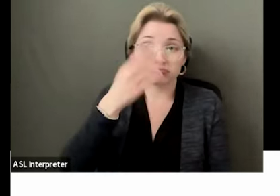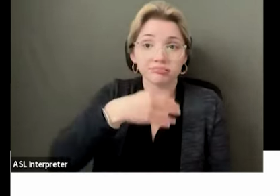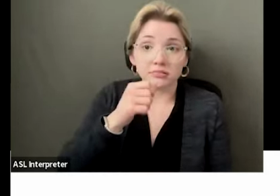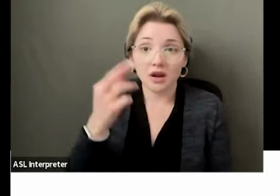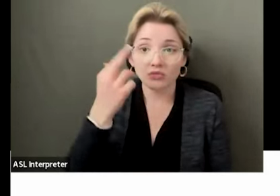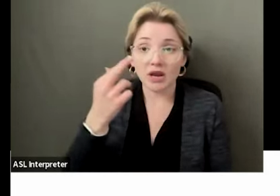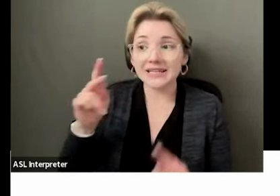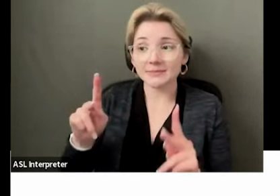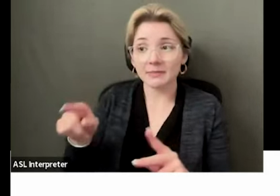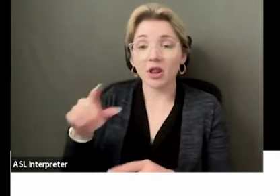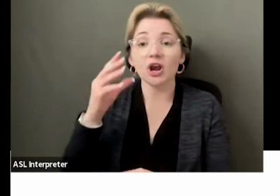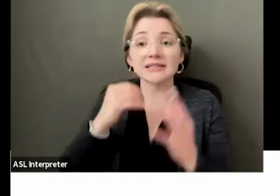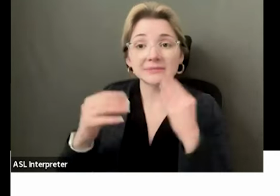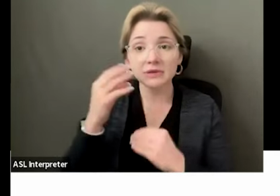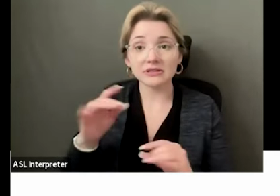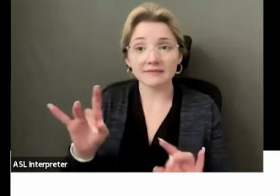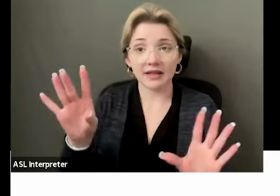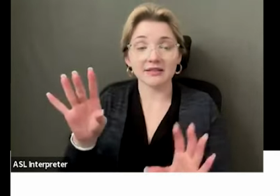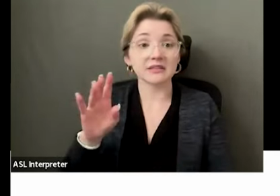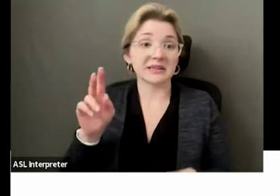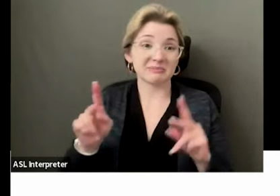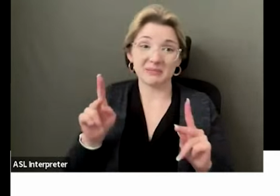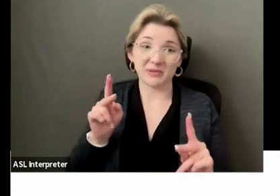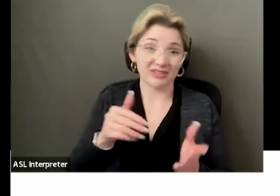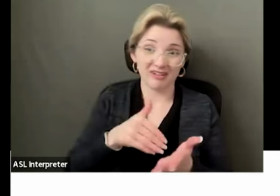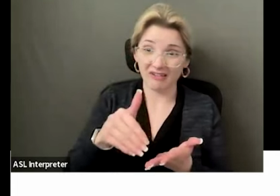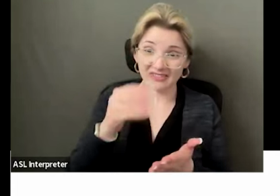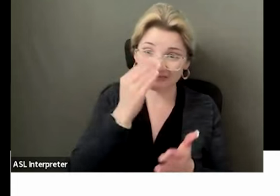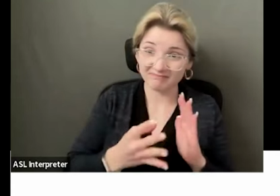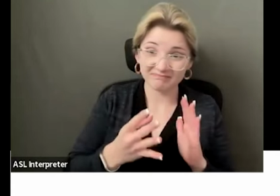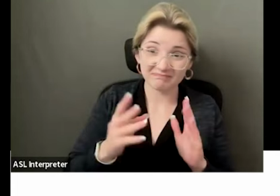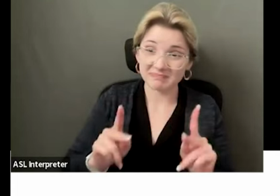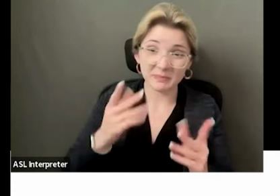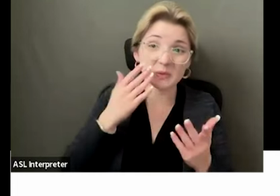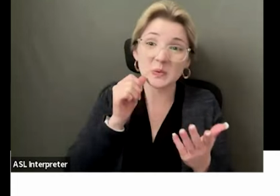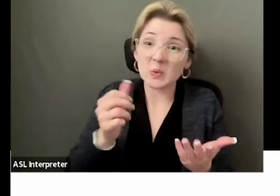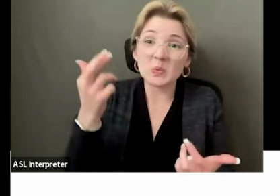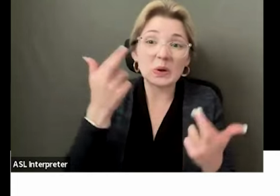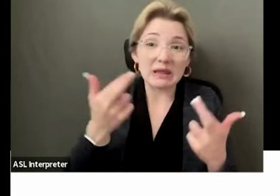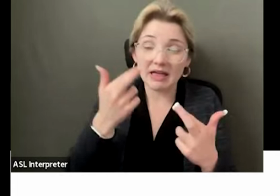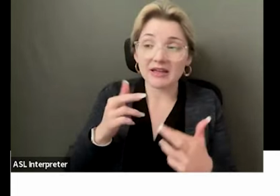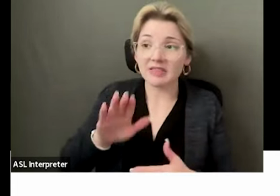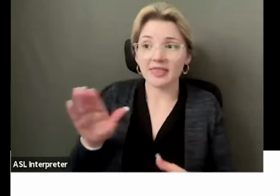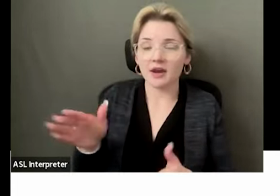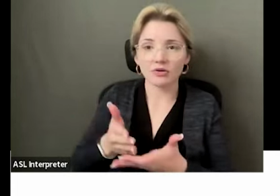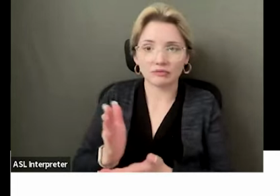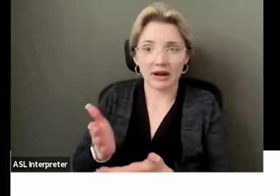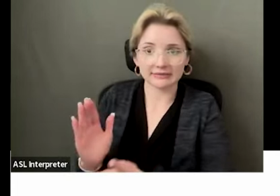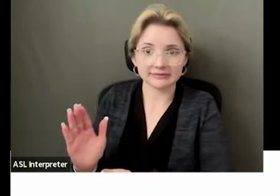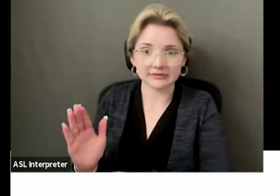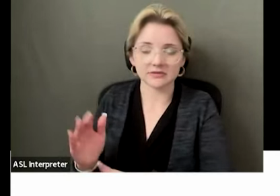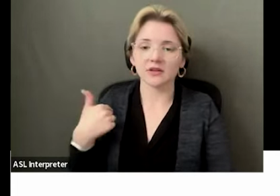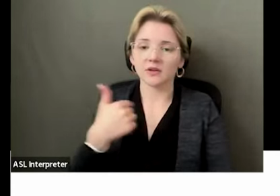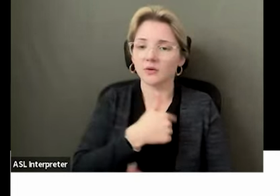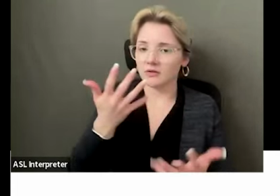people just don't know their rights. They may not be aware of all the different various types of violence that they qualify for. As we all know,